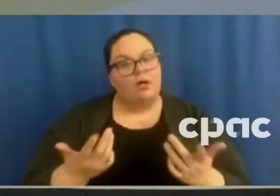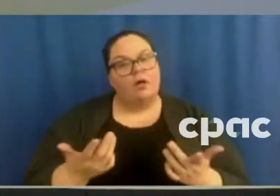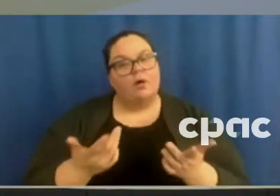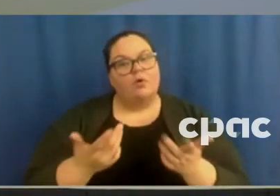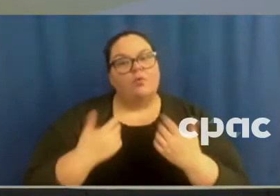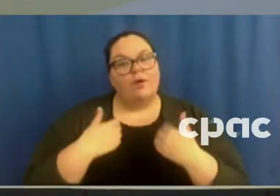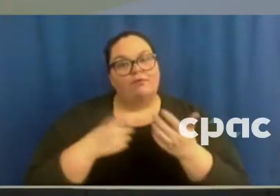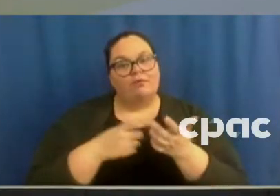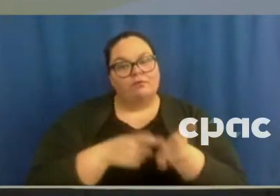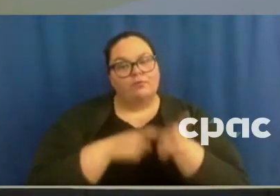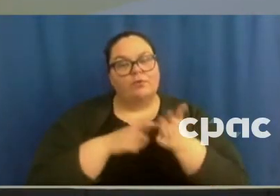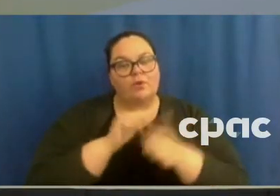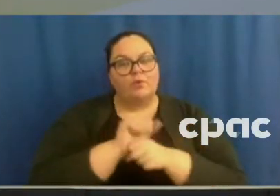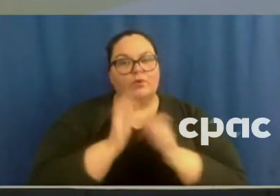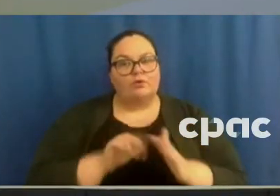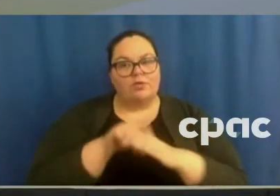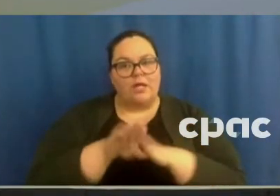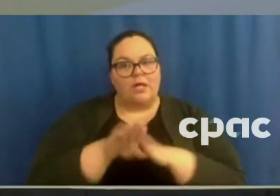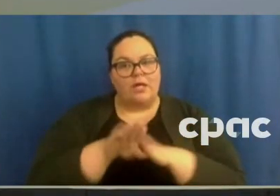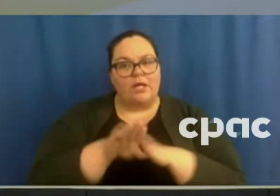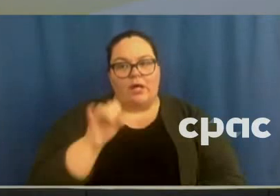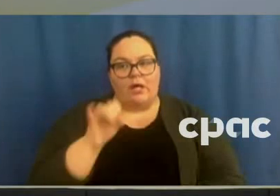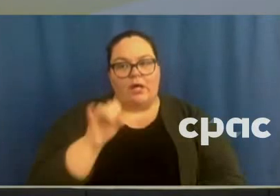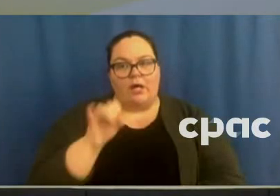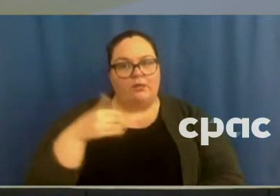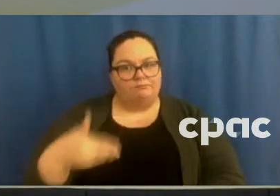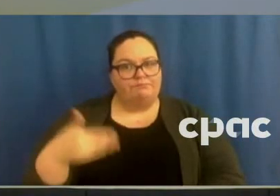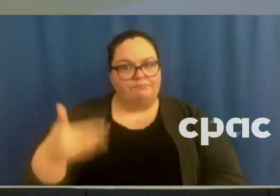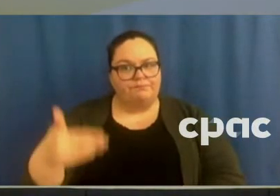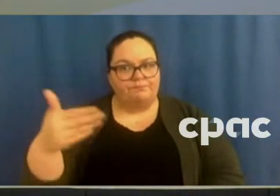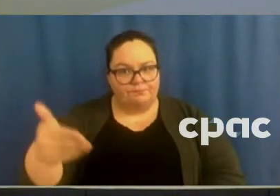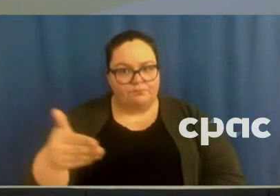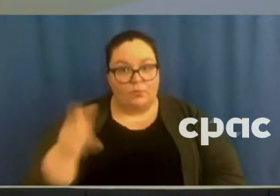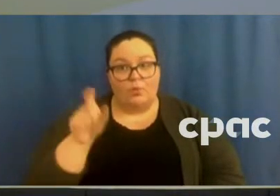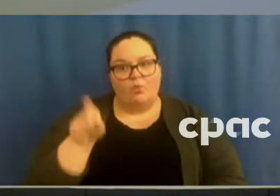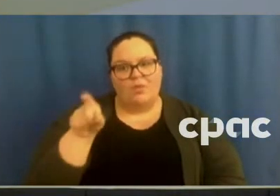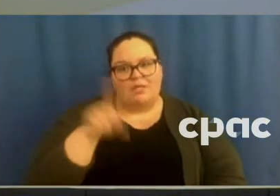because we actually need our essential workers